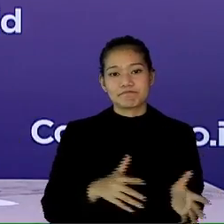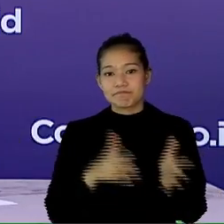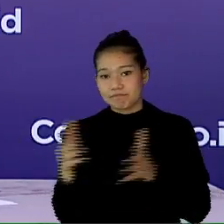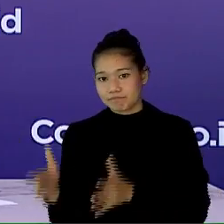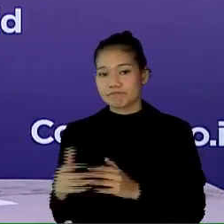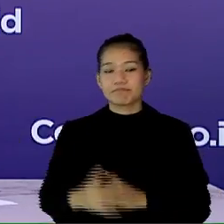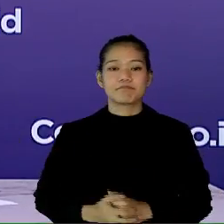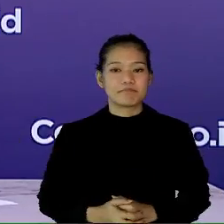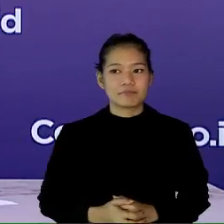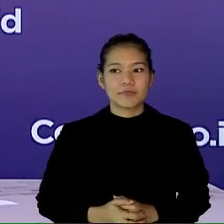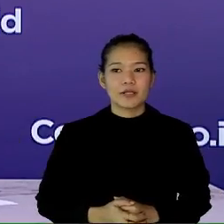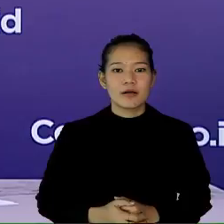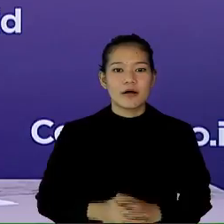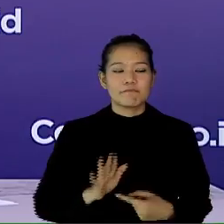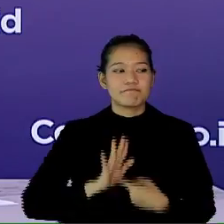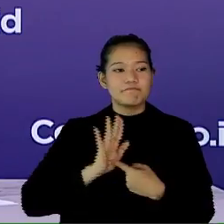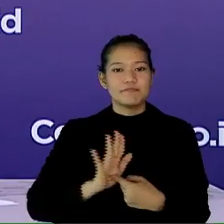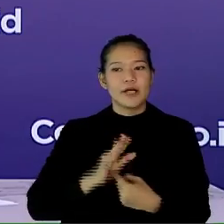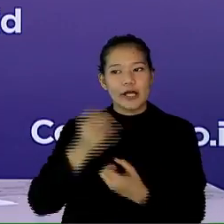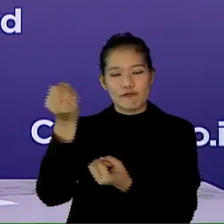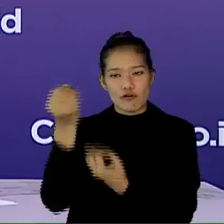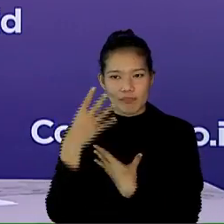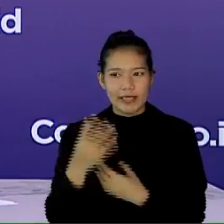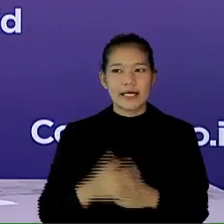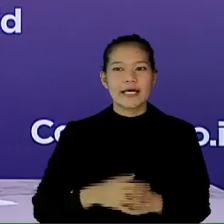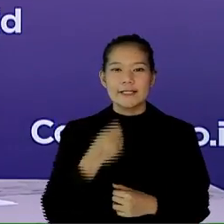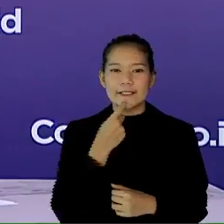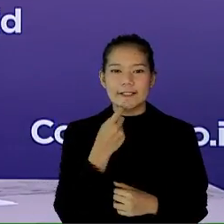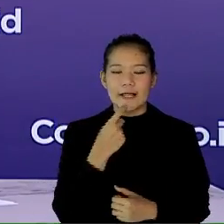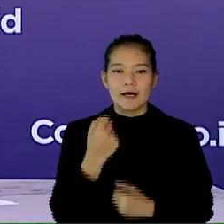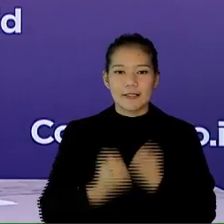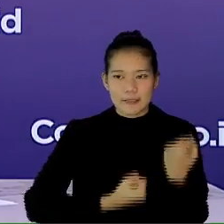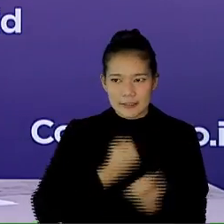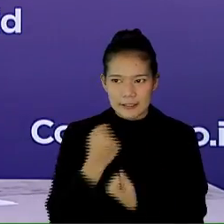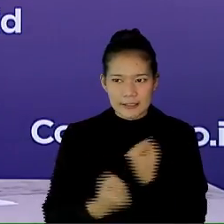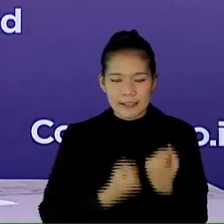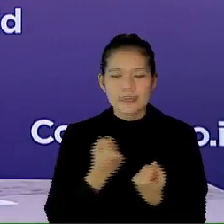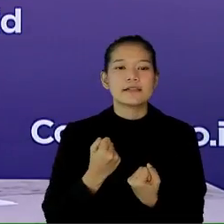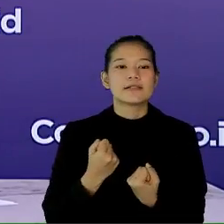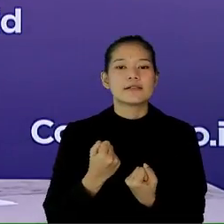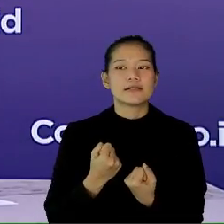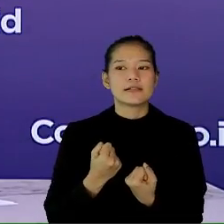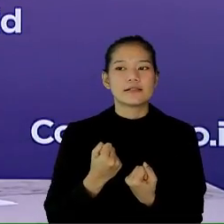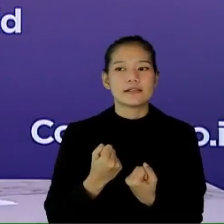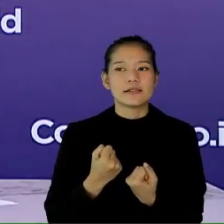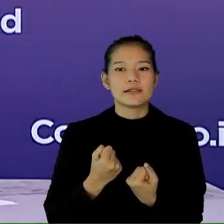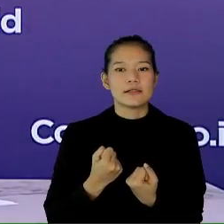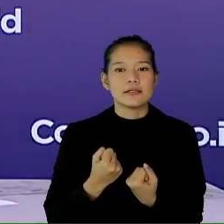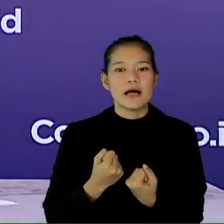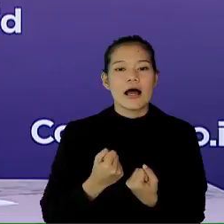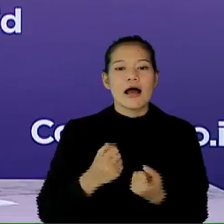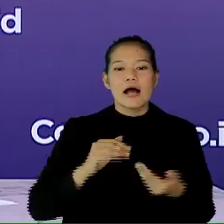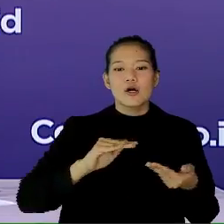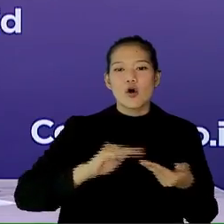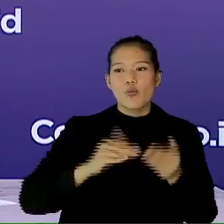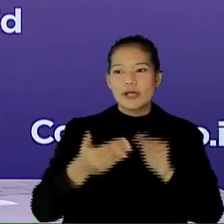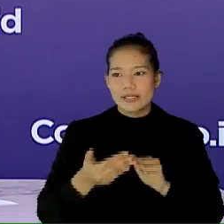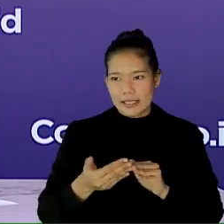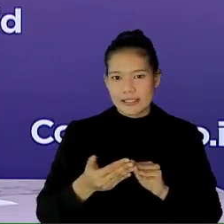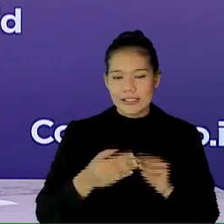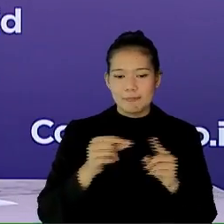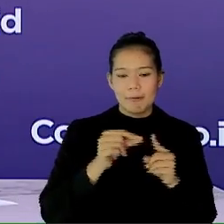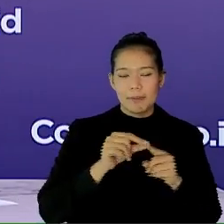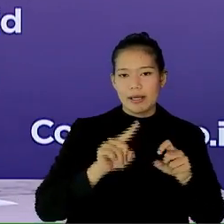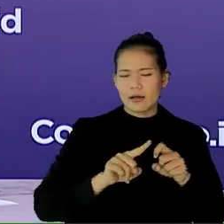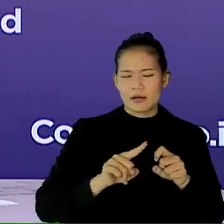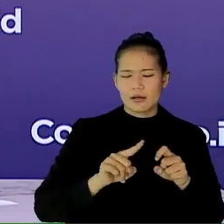Next, I will provide an update regarding the implementations of restrictions on community activities or PPKM